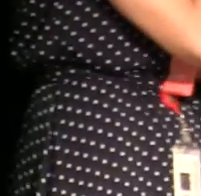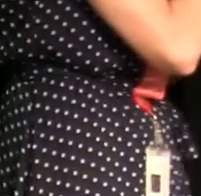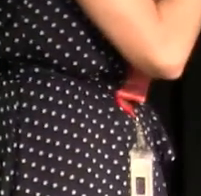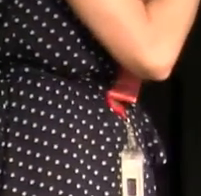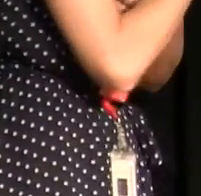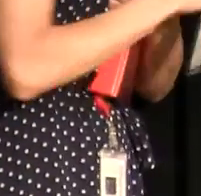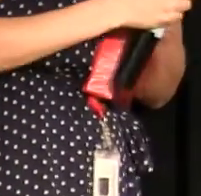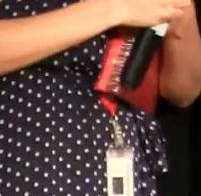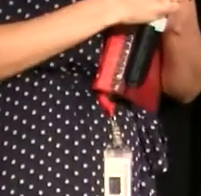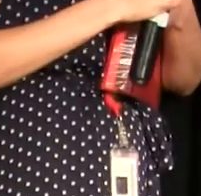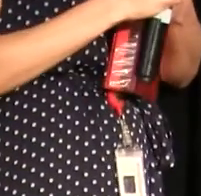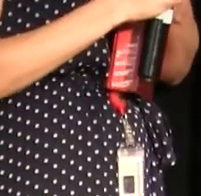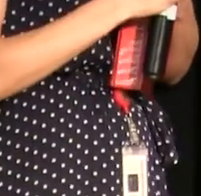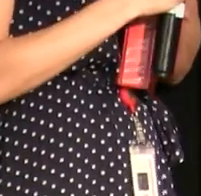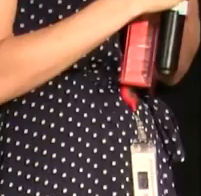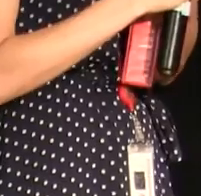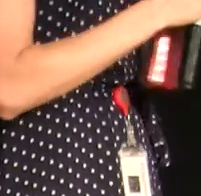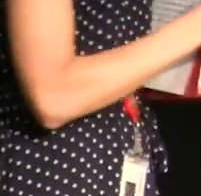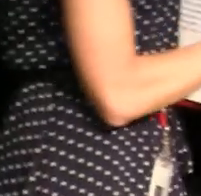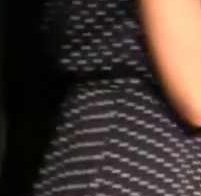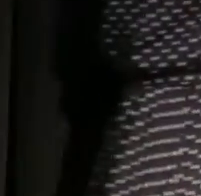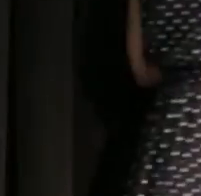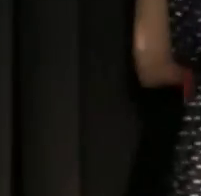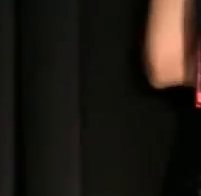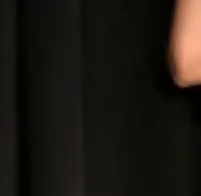Miss Jamie Lugo.